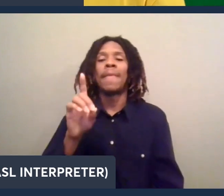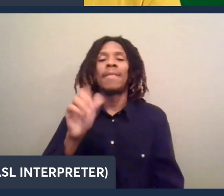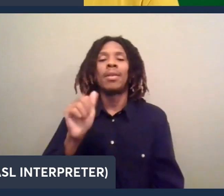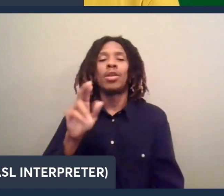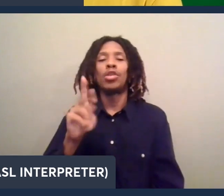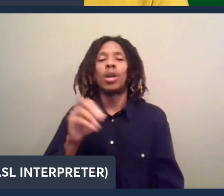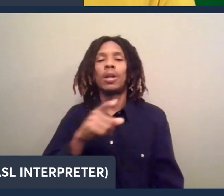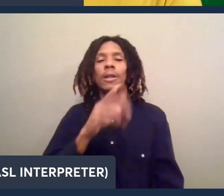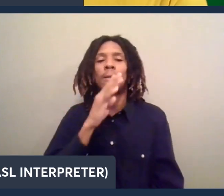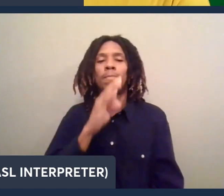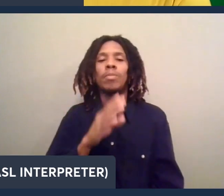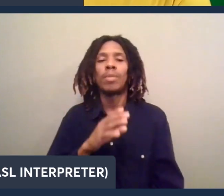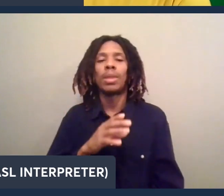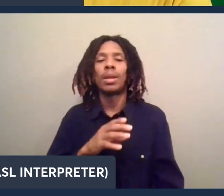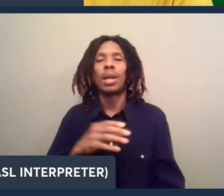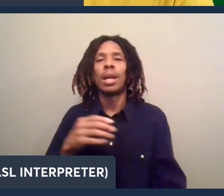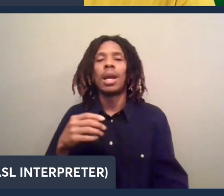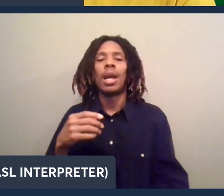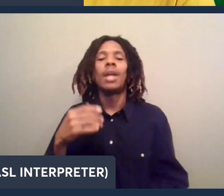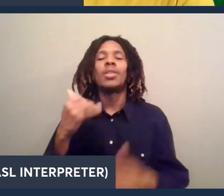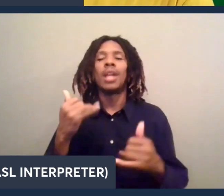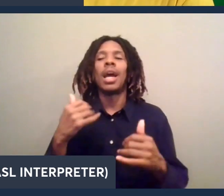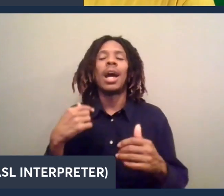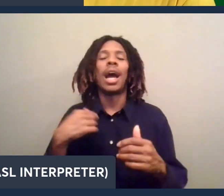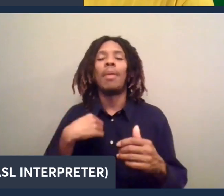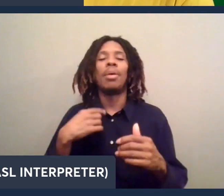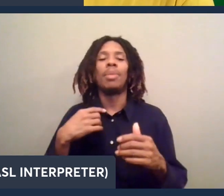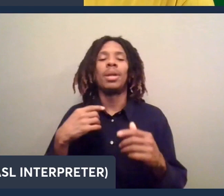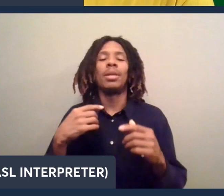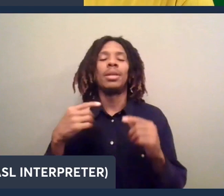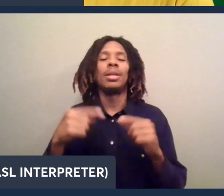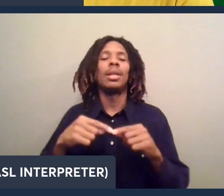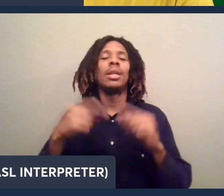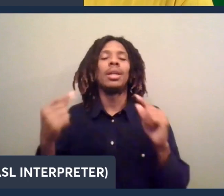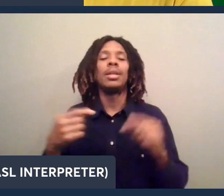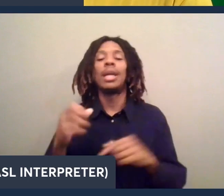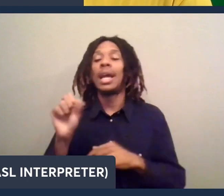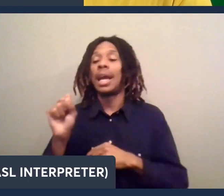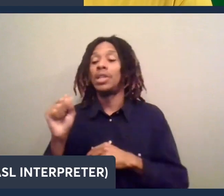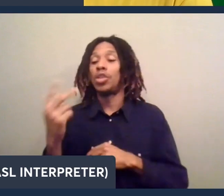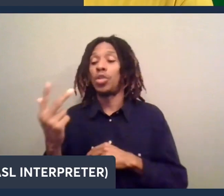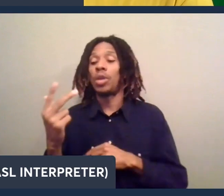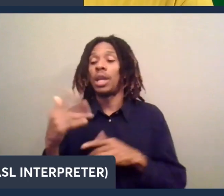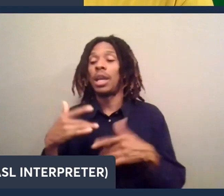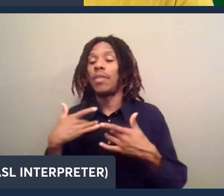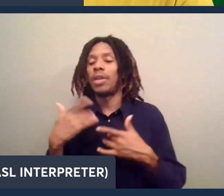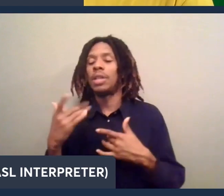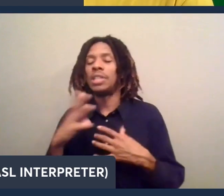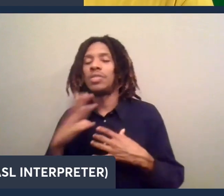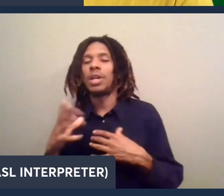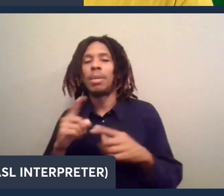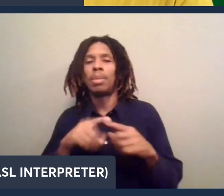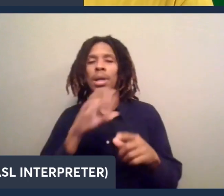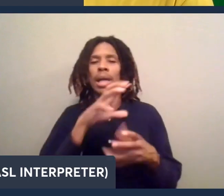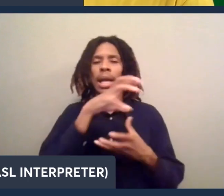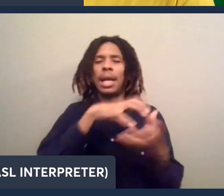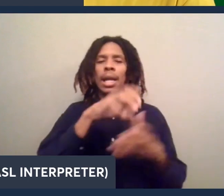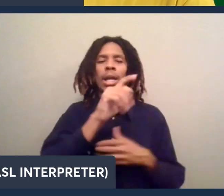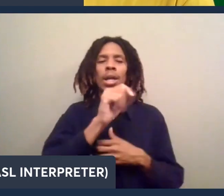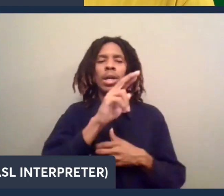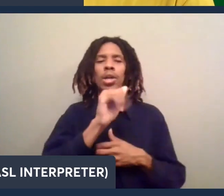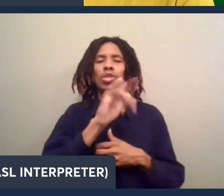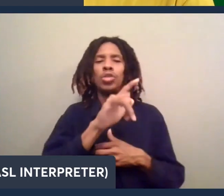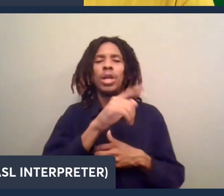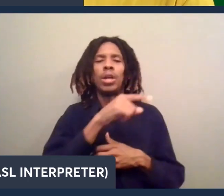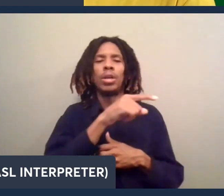You know, let me be the devil's advocate here. You know, S3 events, that's fine. But like, also CloudTrail does the same thing, right? Why S3